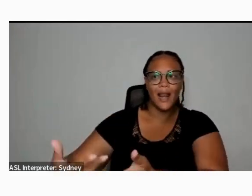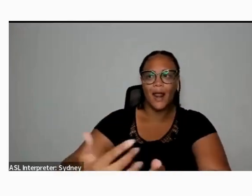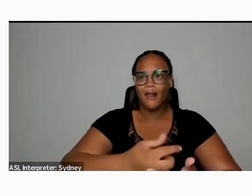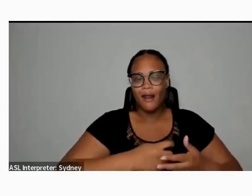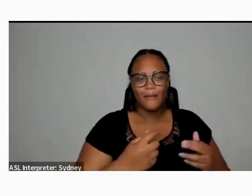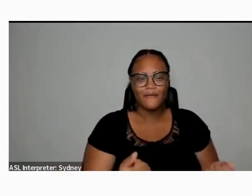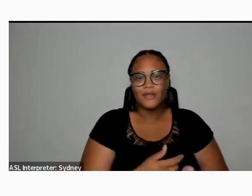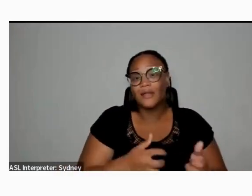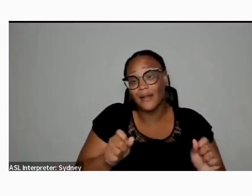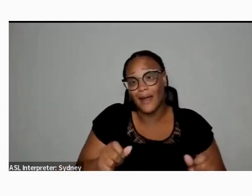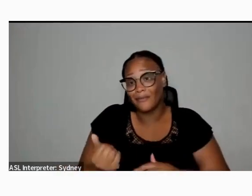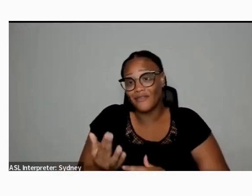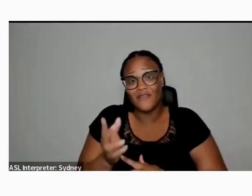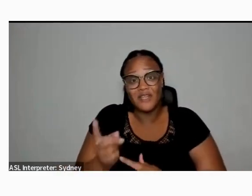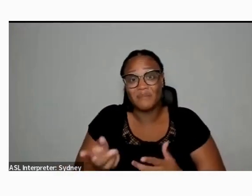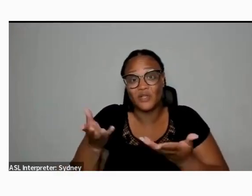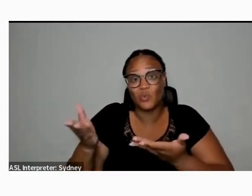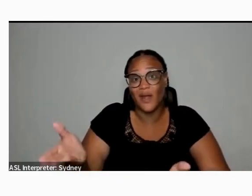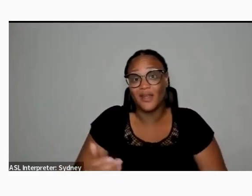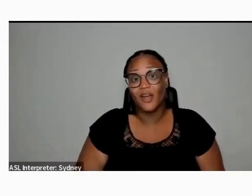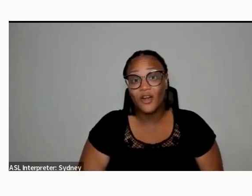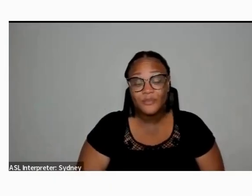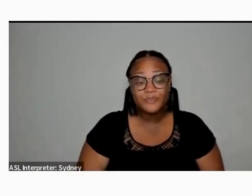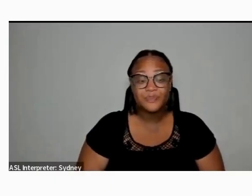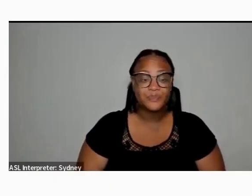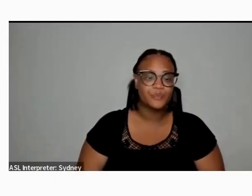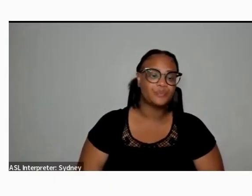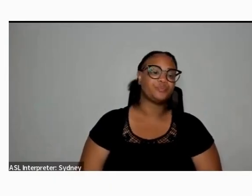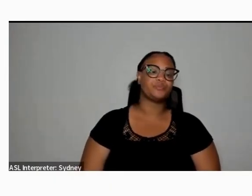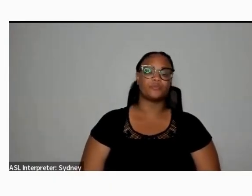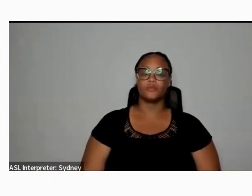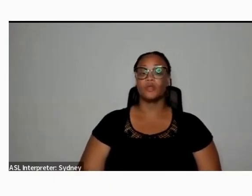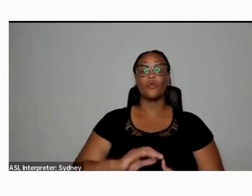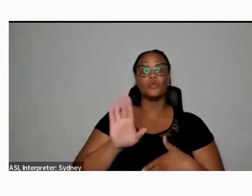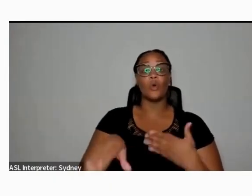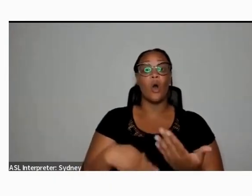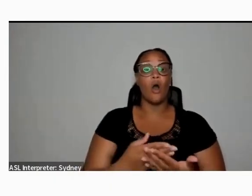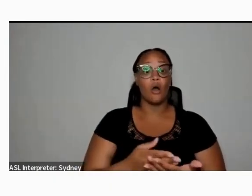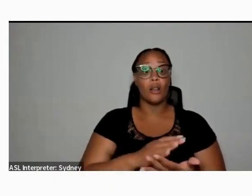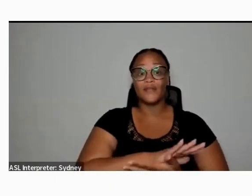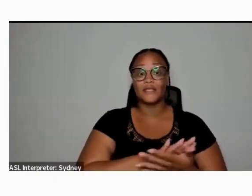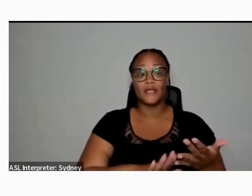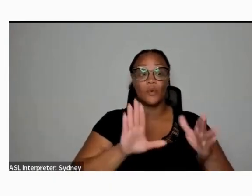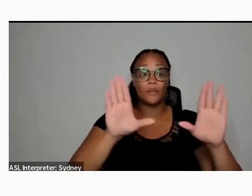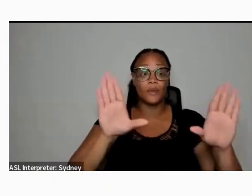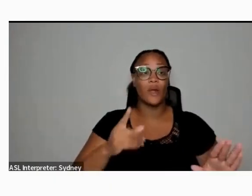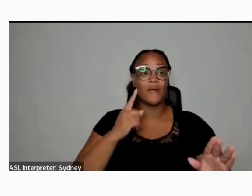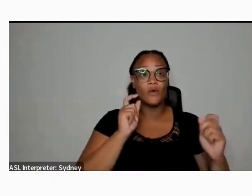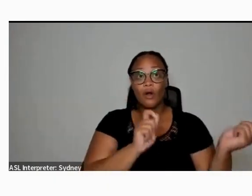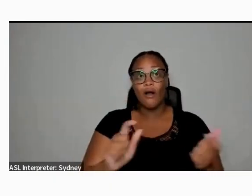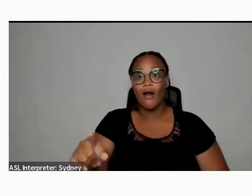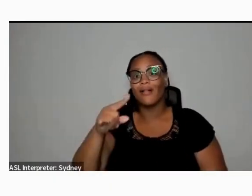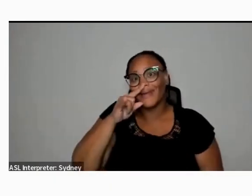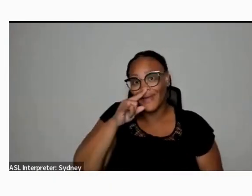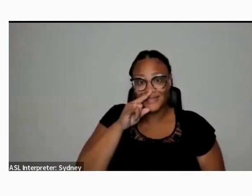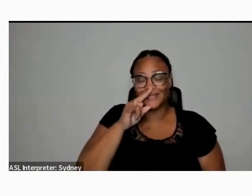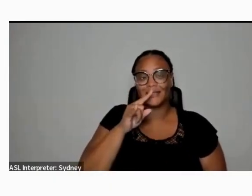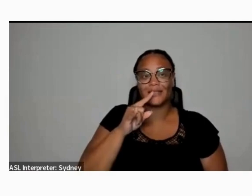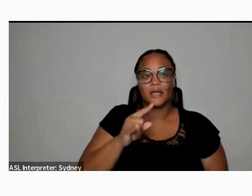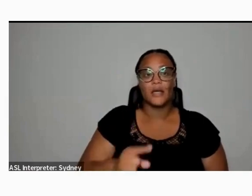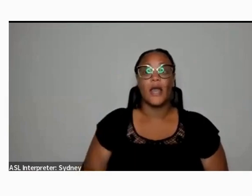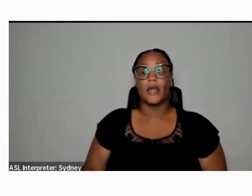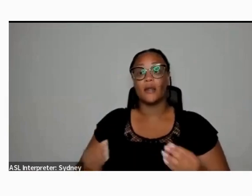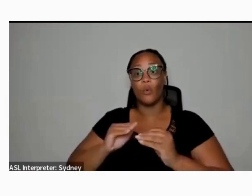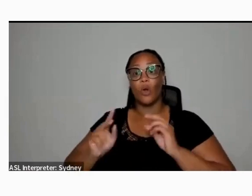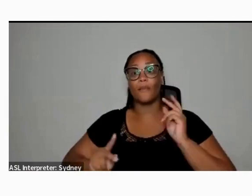activities. Anything like that is really great for all your children to do. Everybody likes, and the more the merrier is